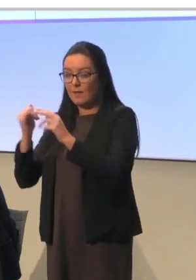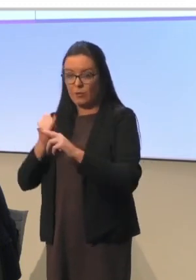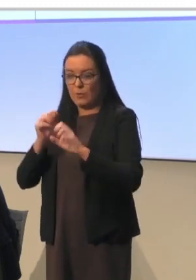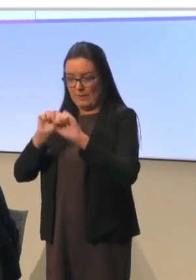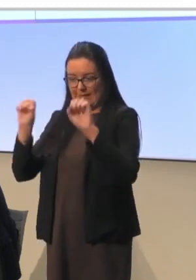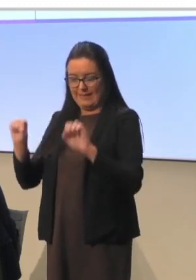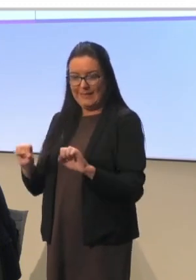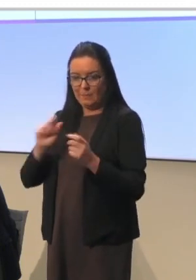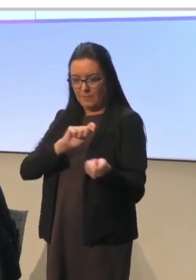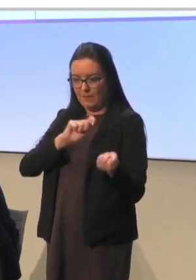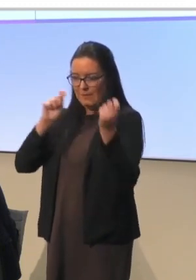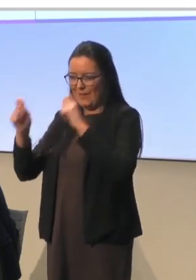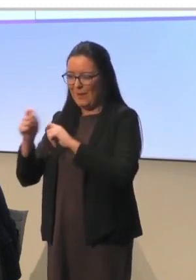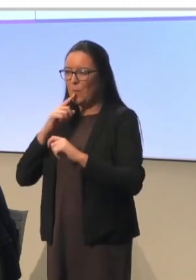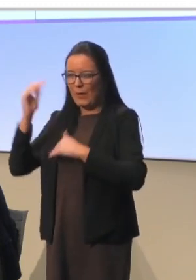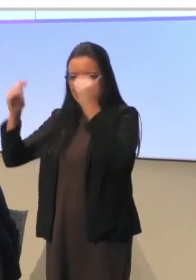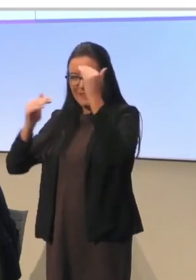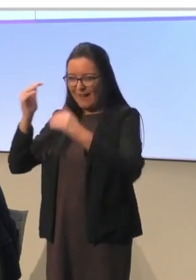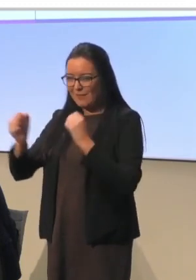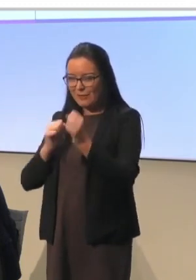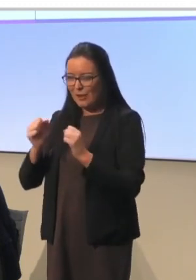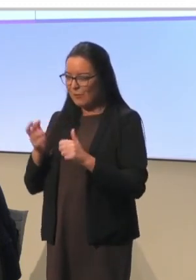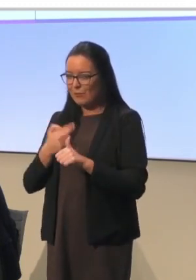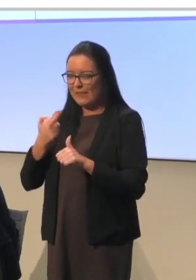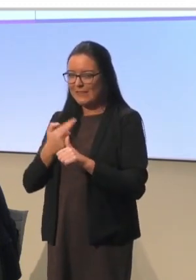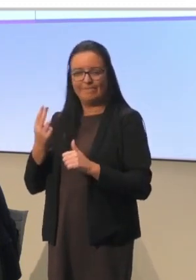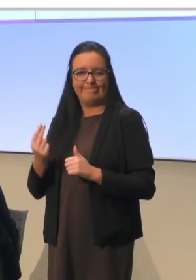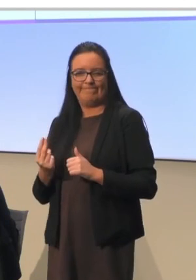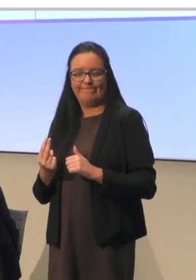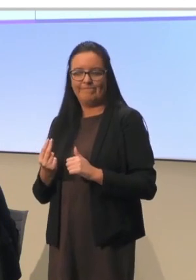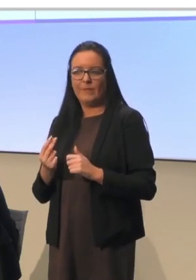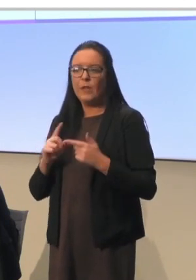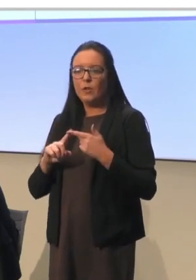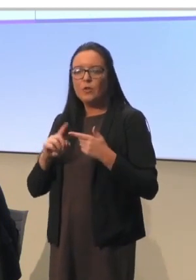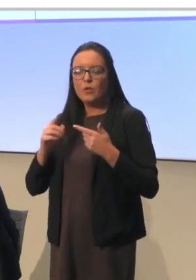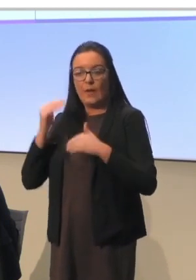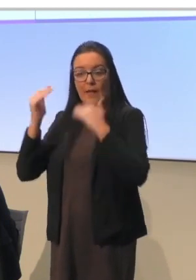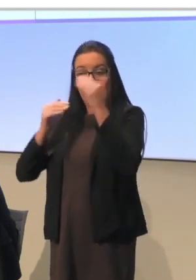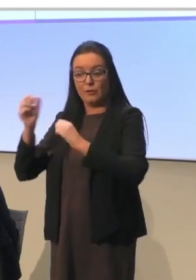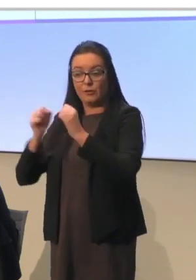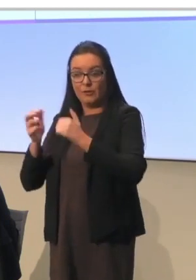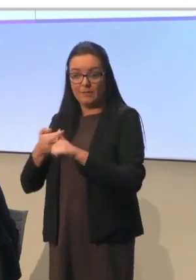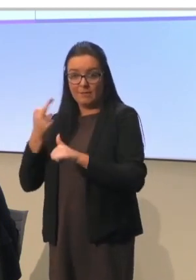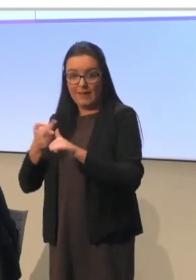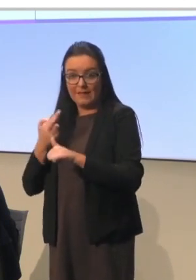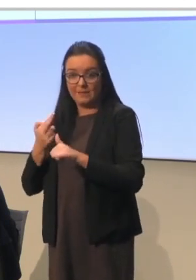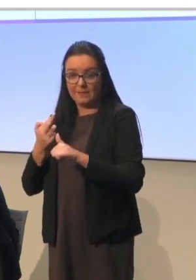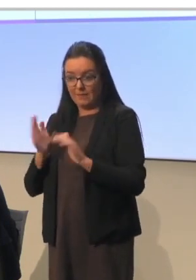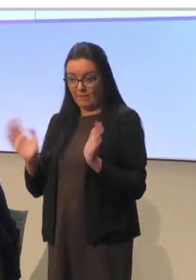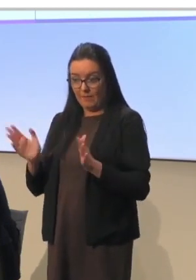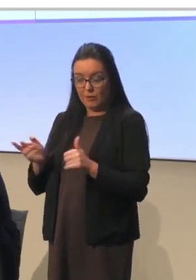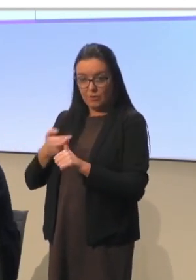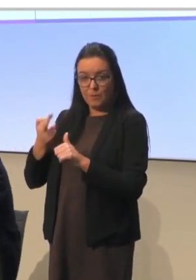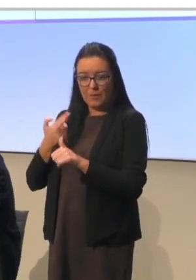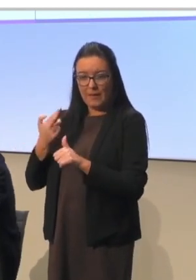many ways the adult services aren't ready. So there were big questions over whether adult services are ready and prepared for providing